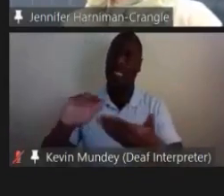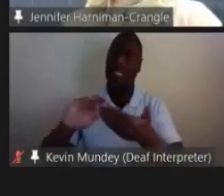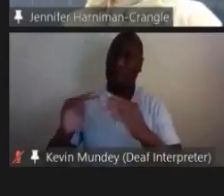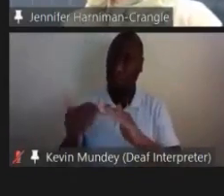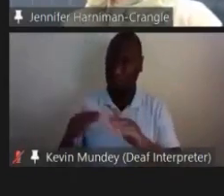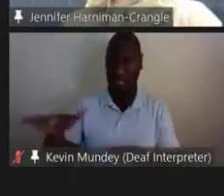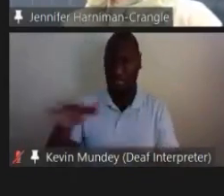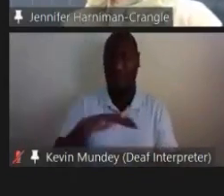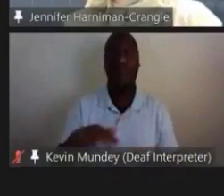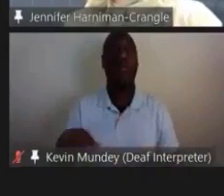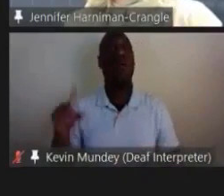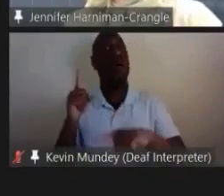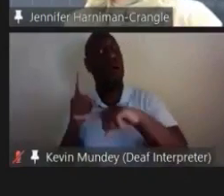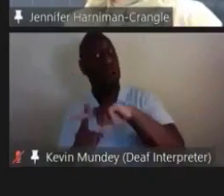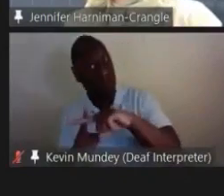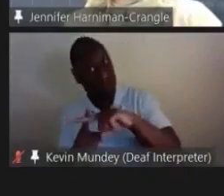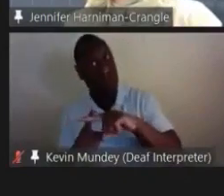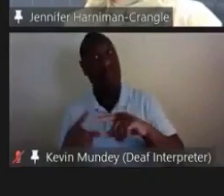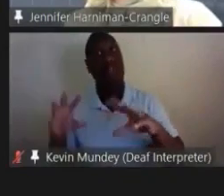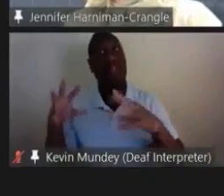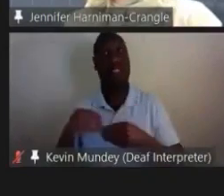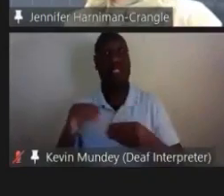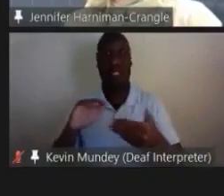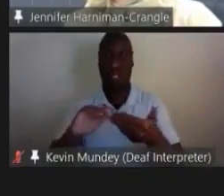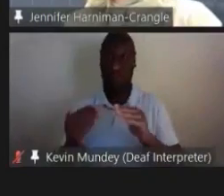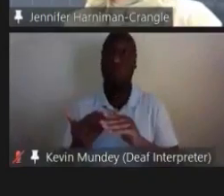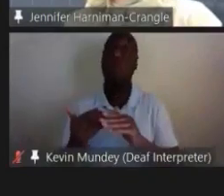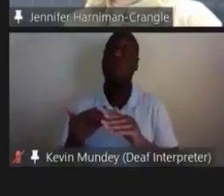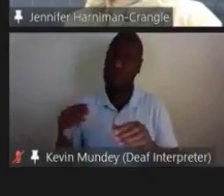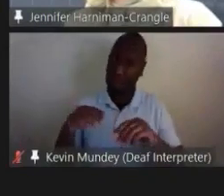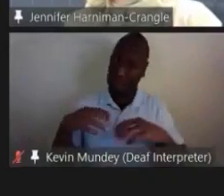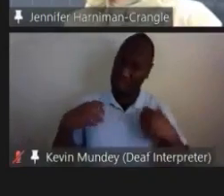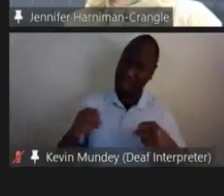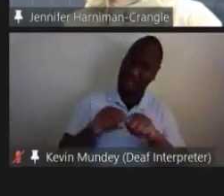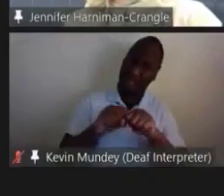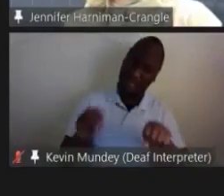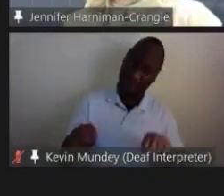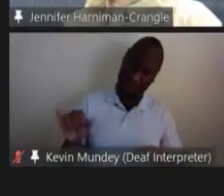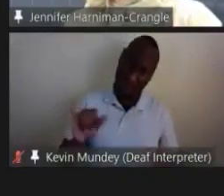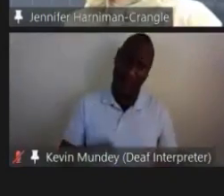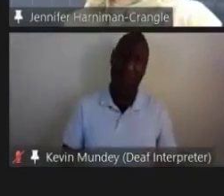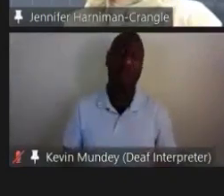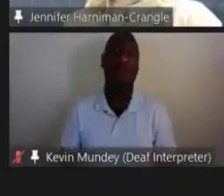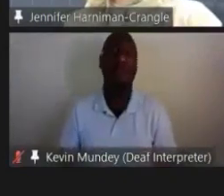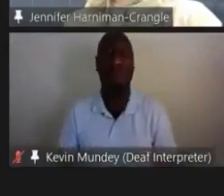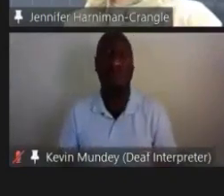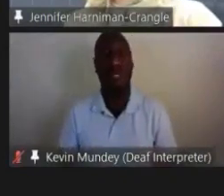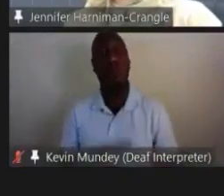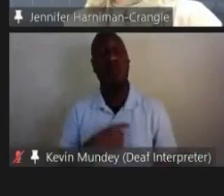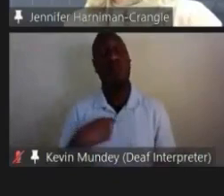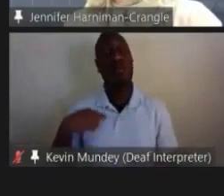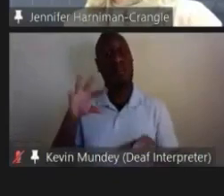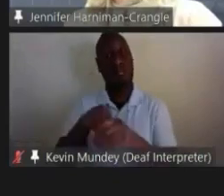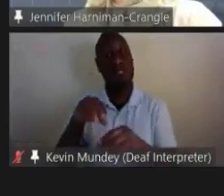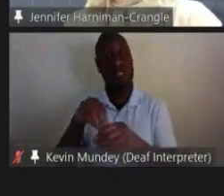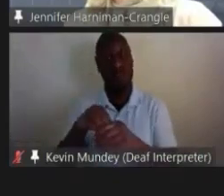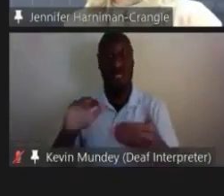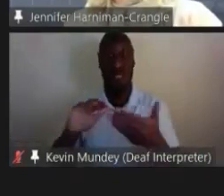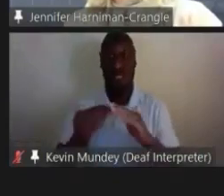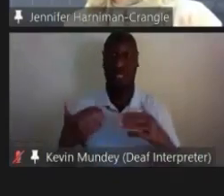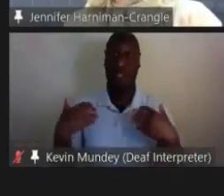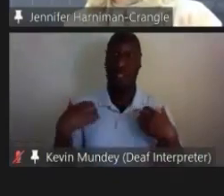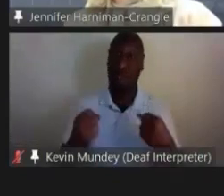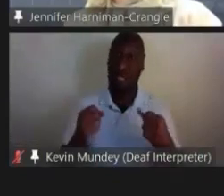the autism community health system. We participate in community events and health fairs to raise awareness